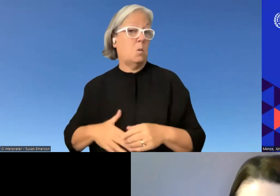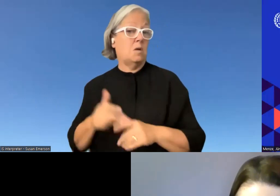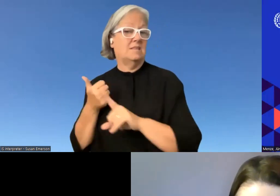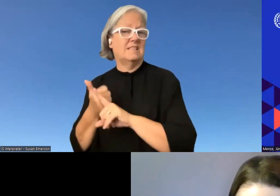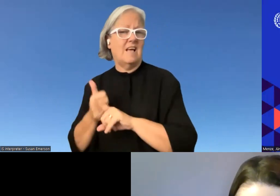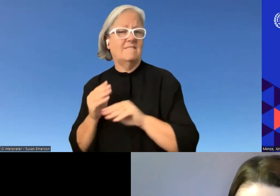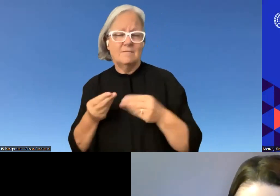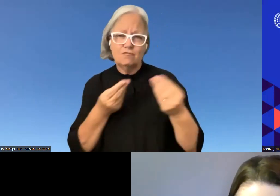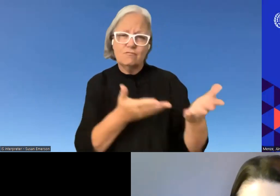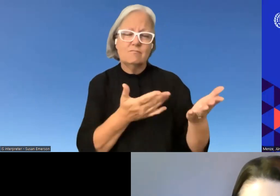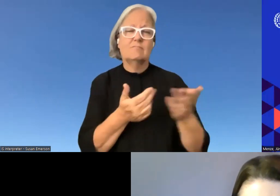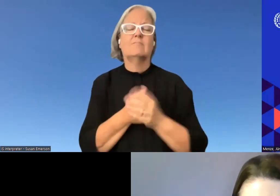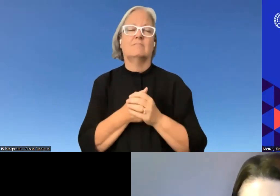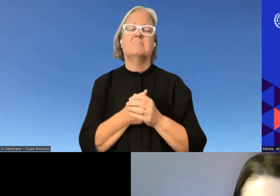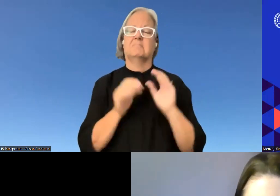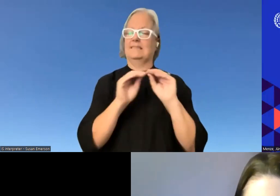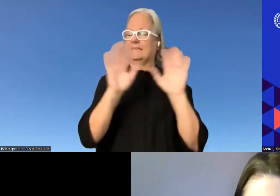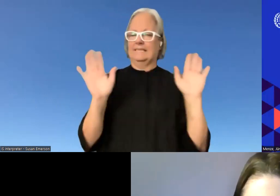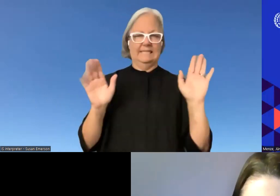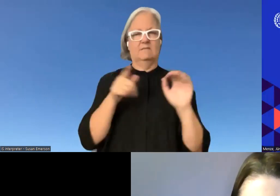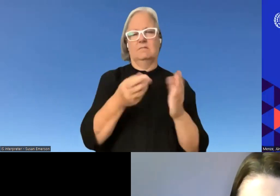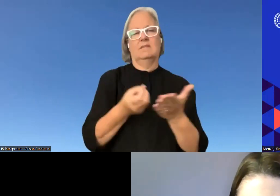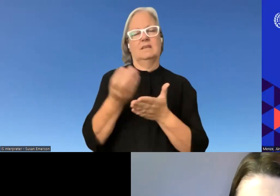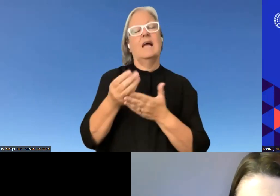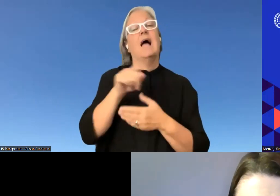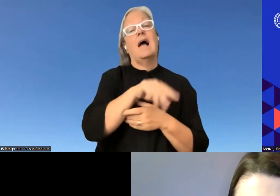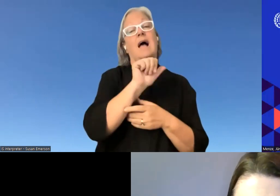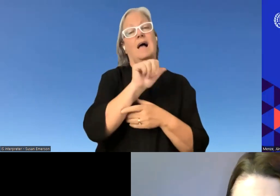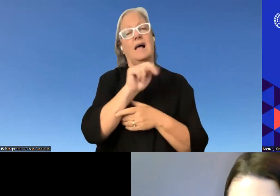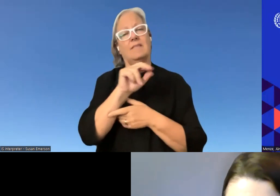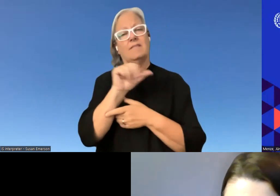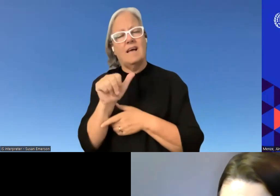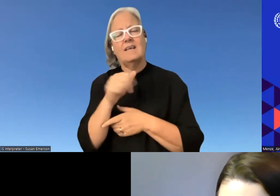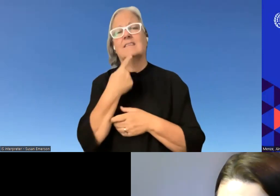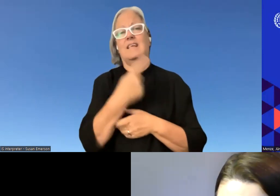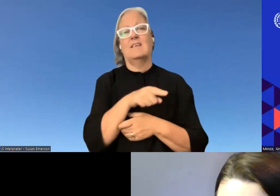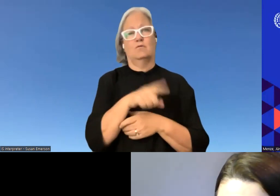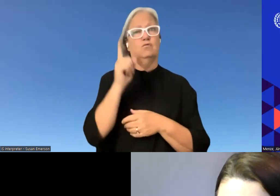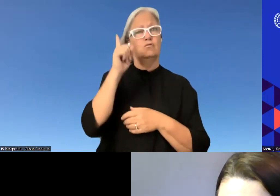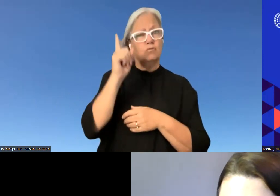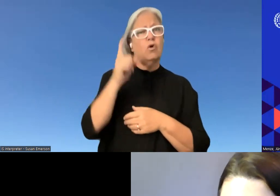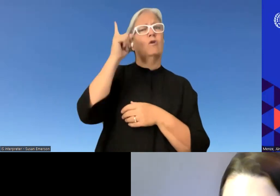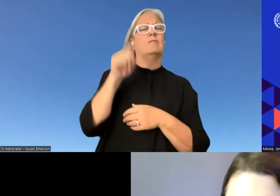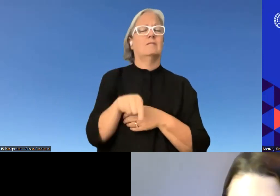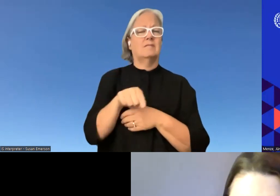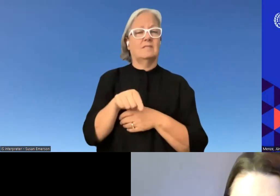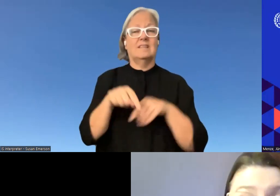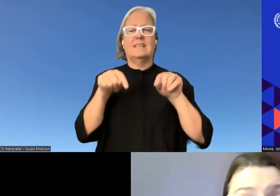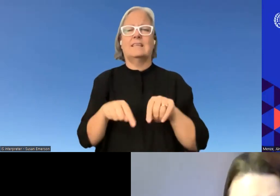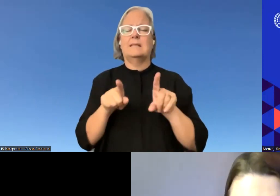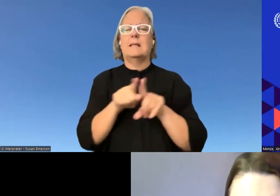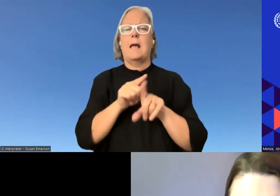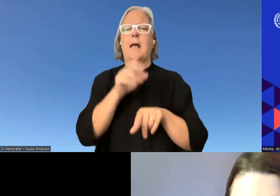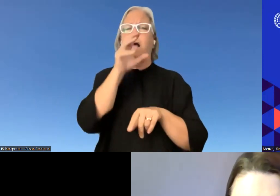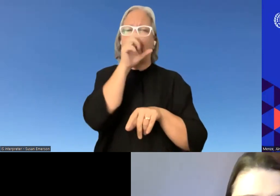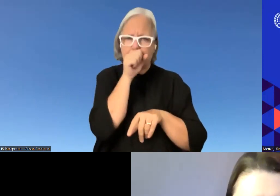well understood. And just as Anna said in her kickoff presentation, so to say, of course, all of this is confidential. If you submit